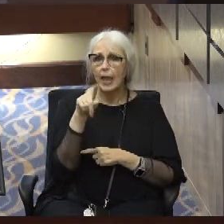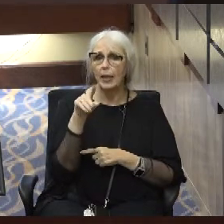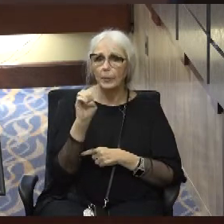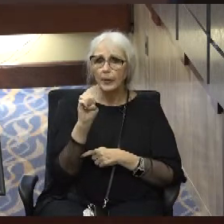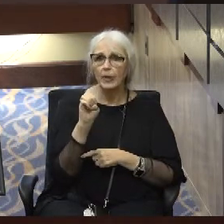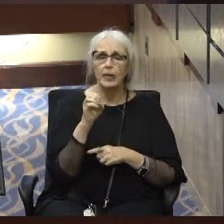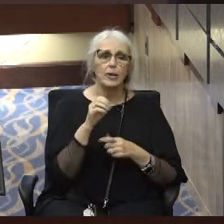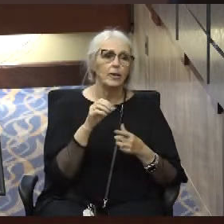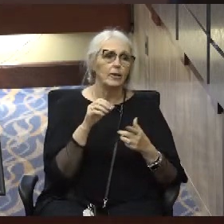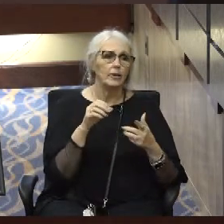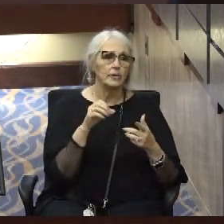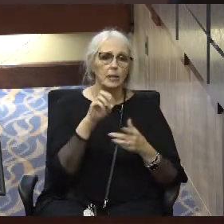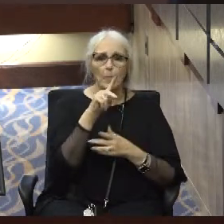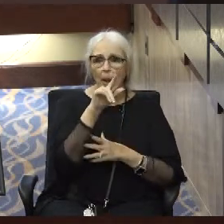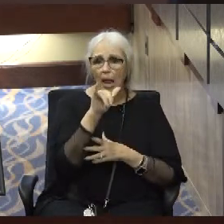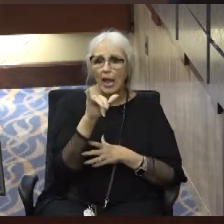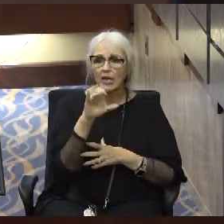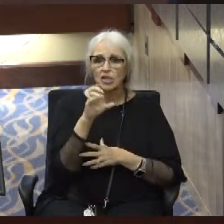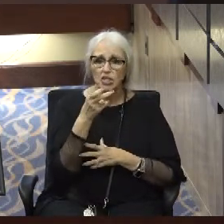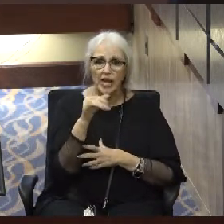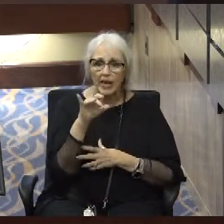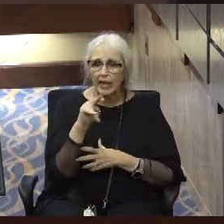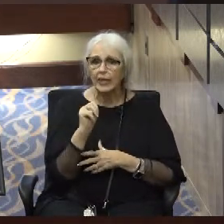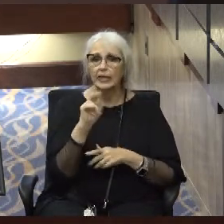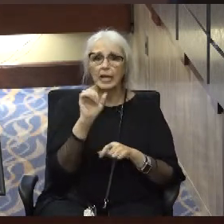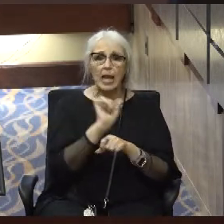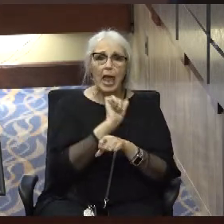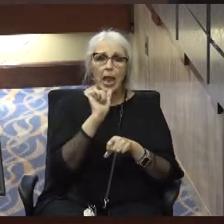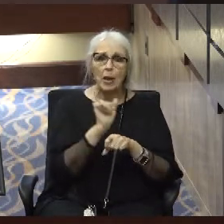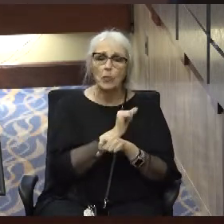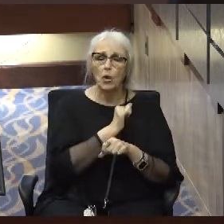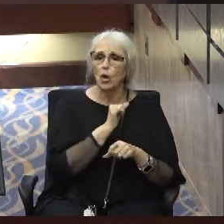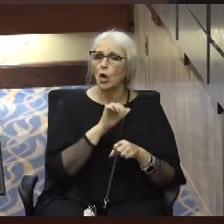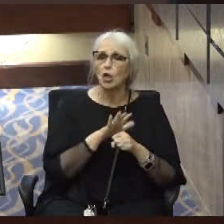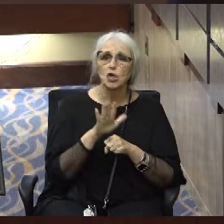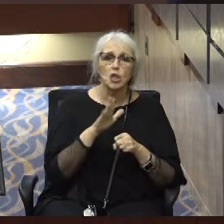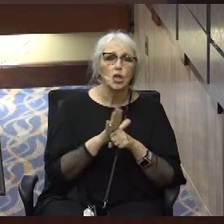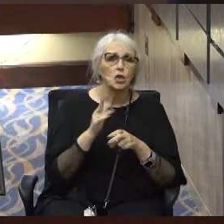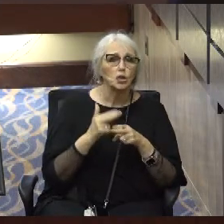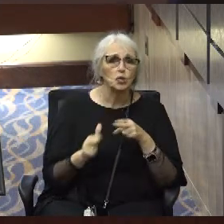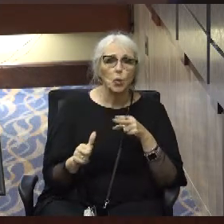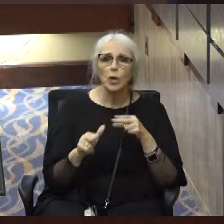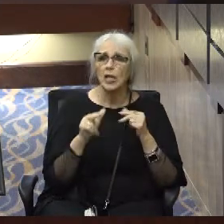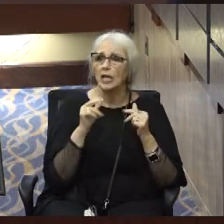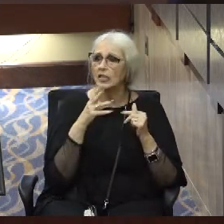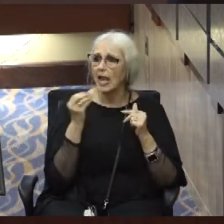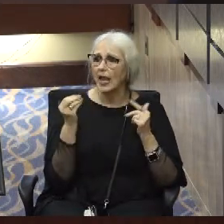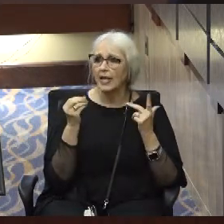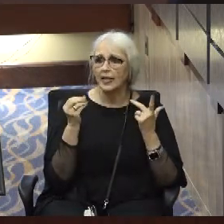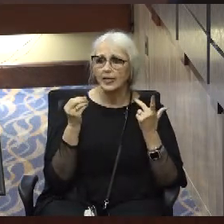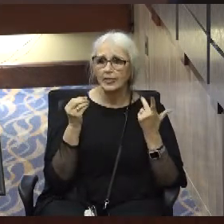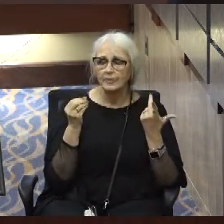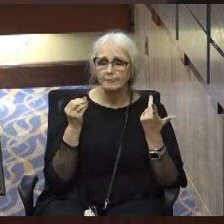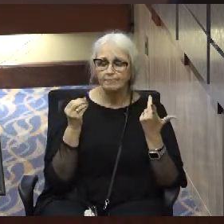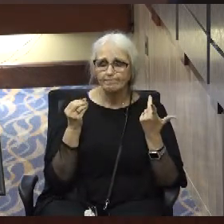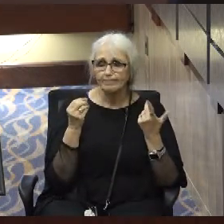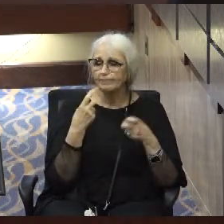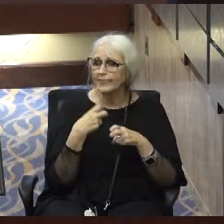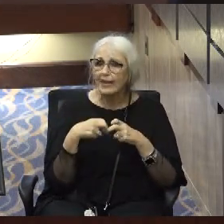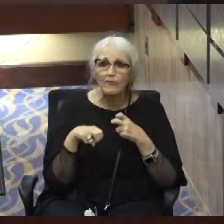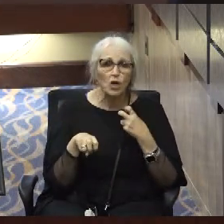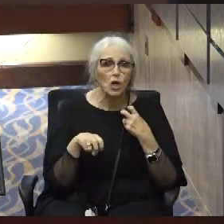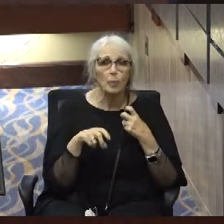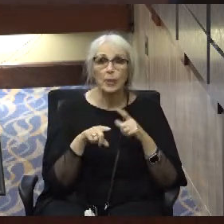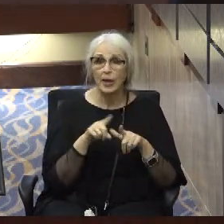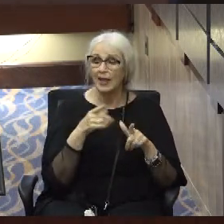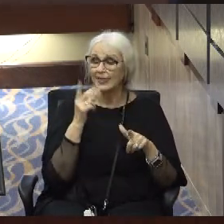labor shortage, and cost of materials is just really such a variable that it's made it difficult. But I feel like y'all are